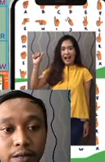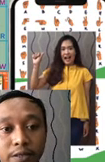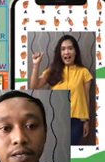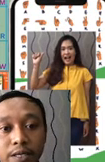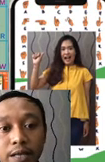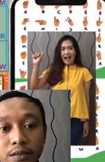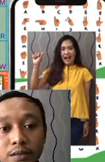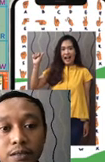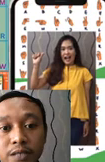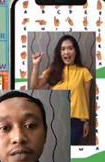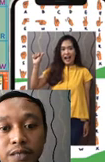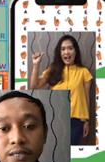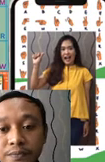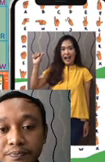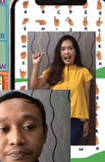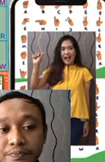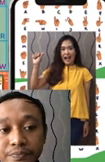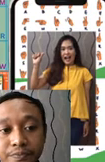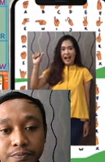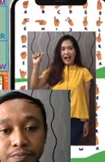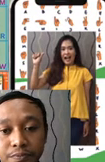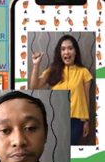And then result and discussion.